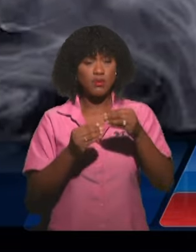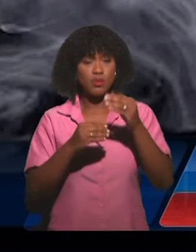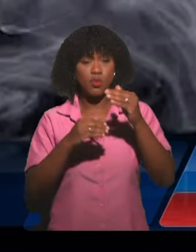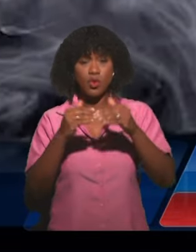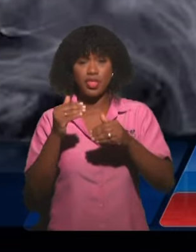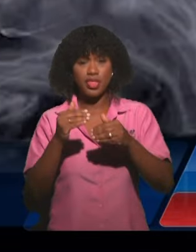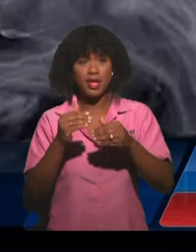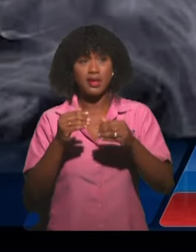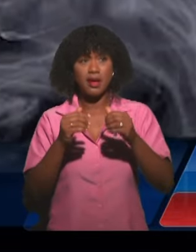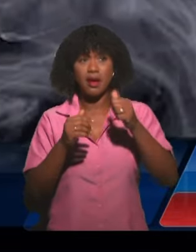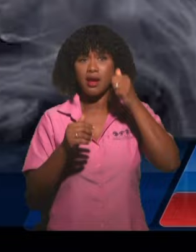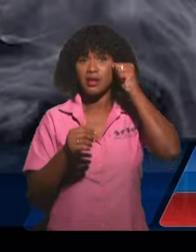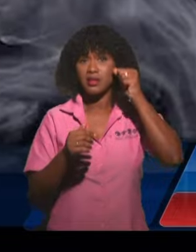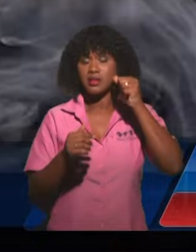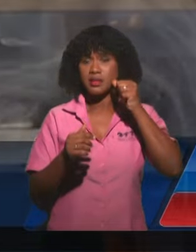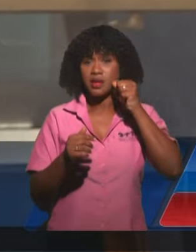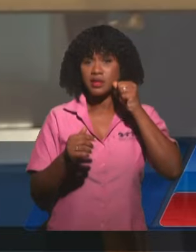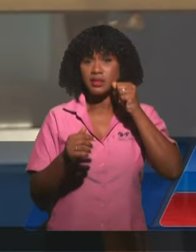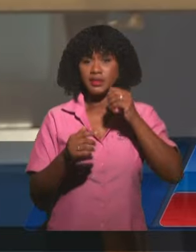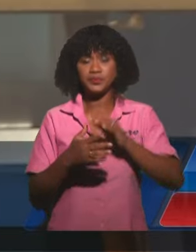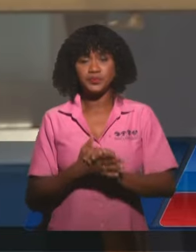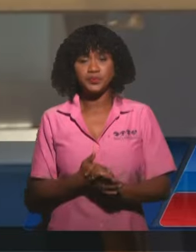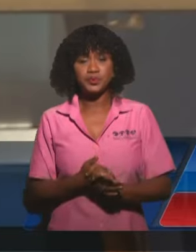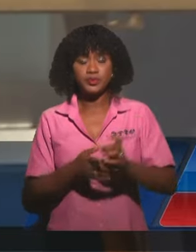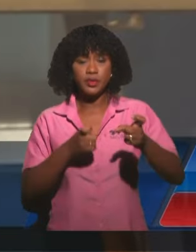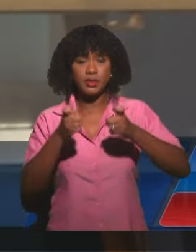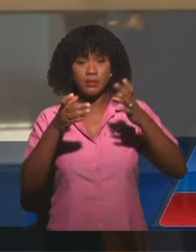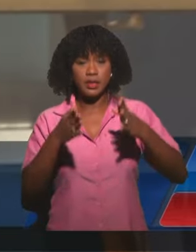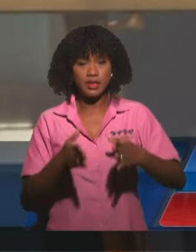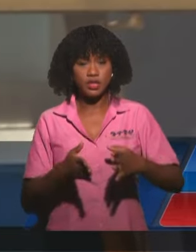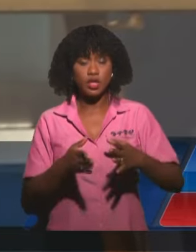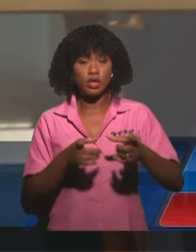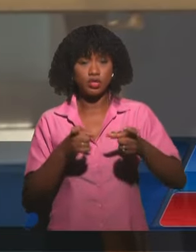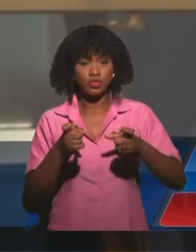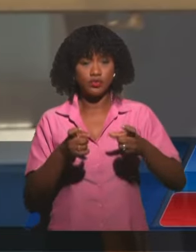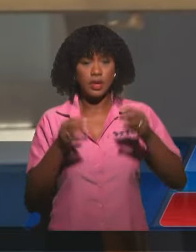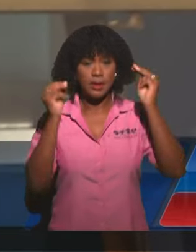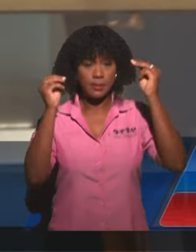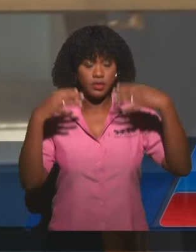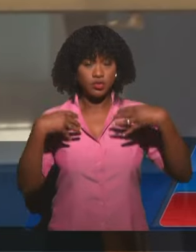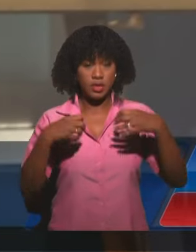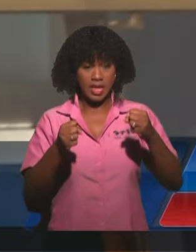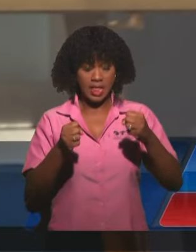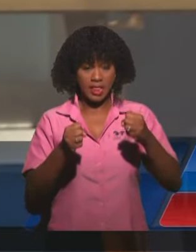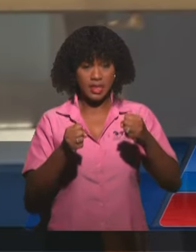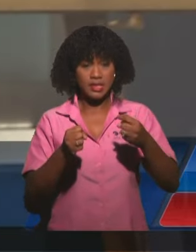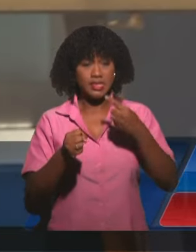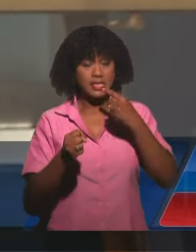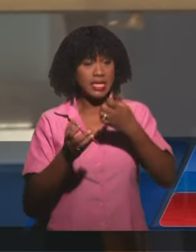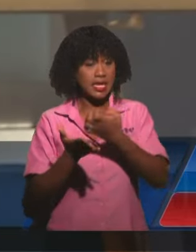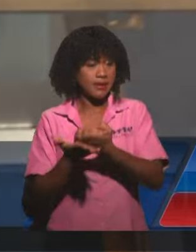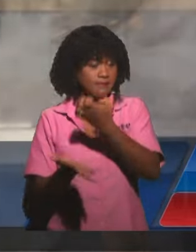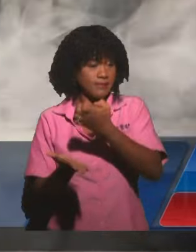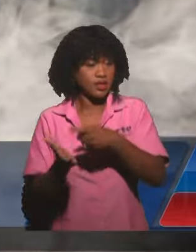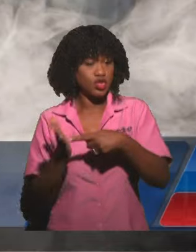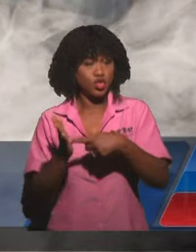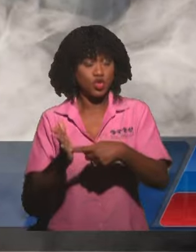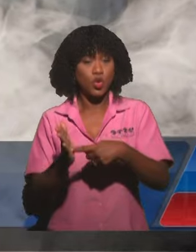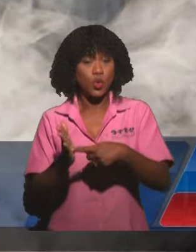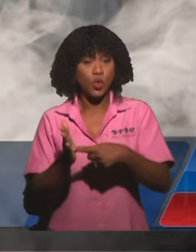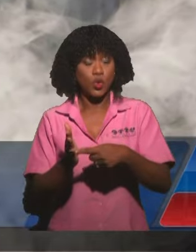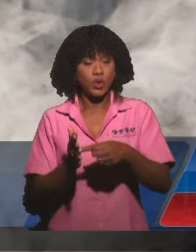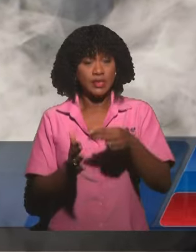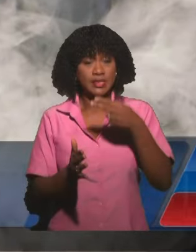of adults. The manager of the Tobacco Control Unit of the Ministry of Health says it's evident that tobacco companies are